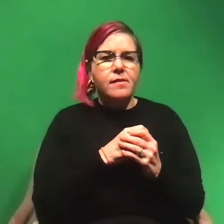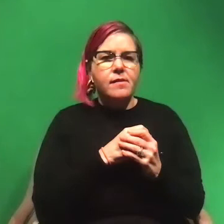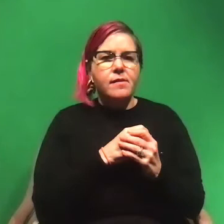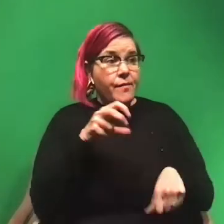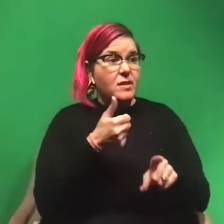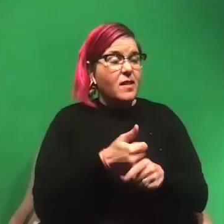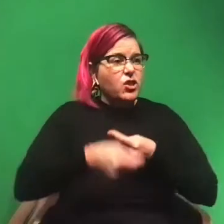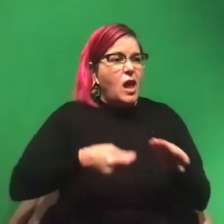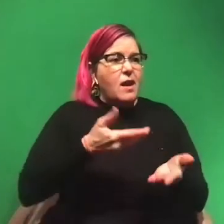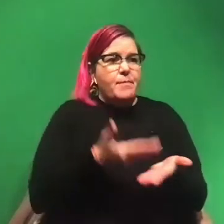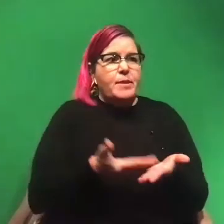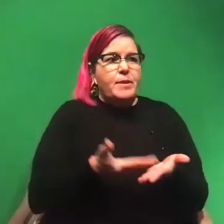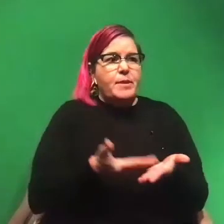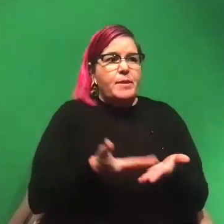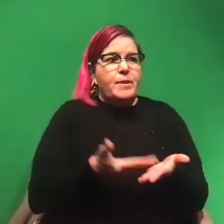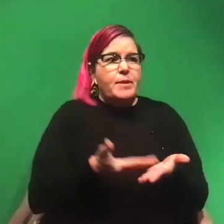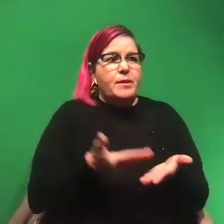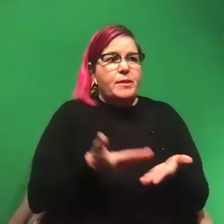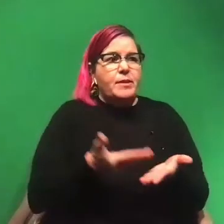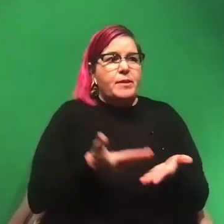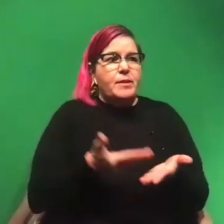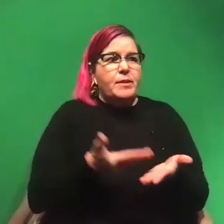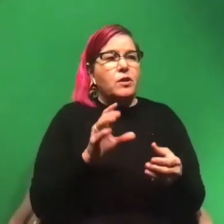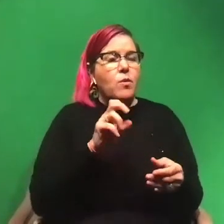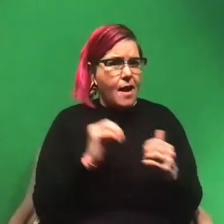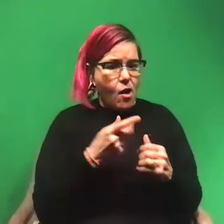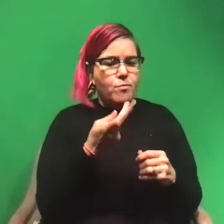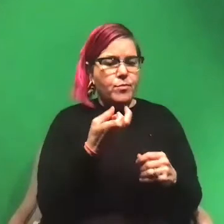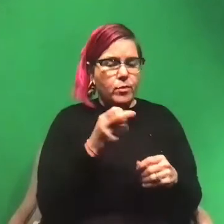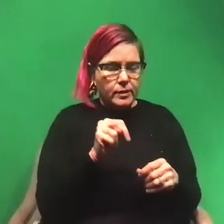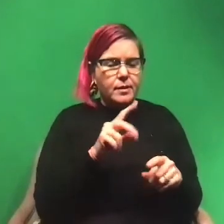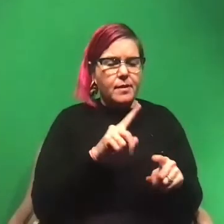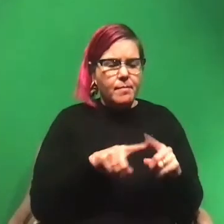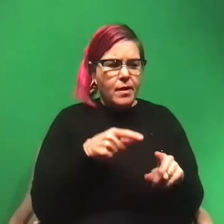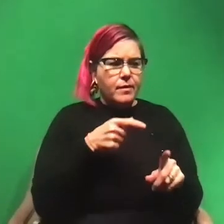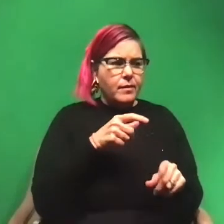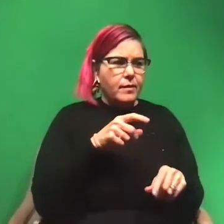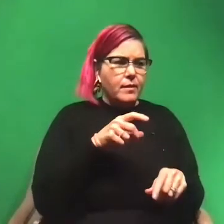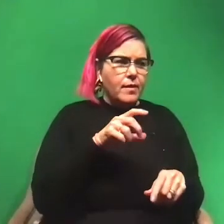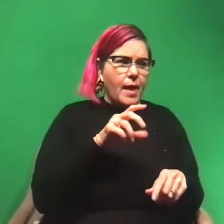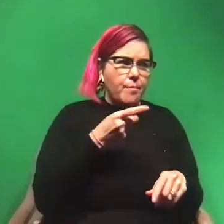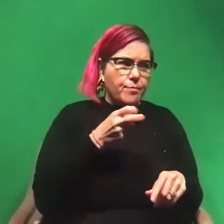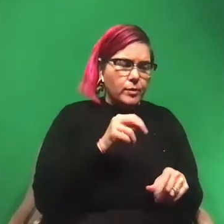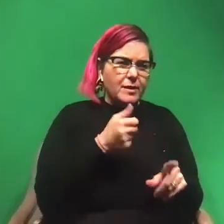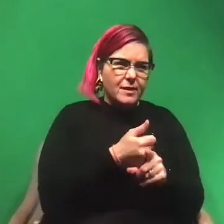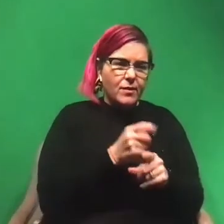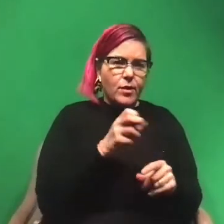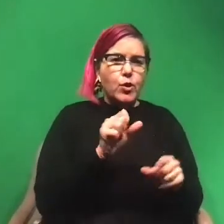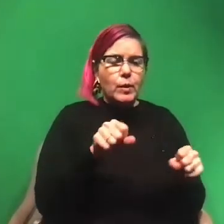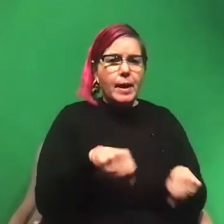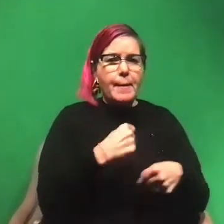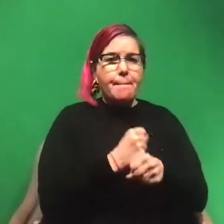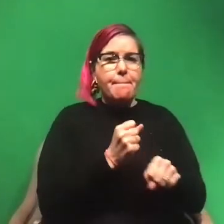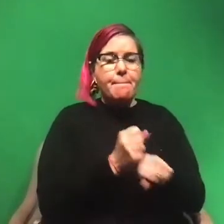material coded by protein, but those proteins are encoded by the genetic material, you can essentially make a virus